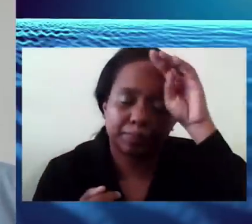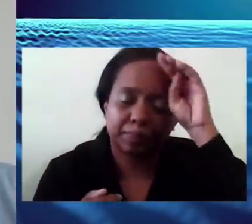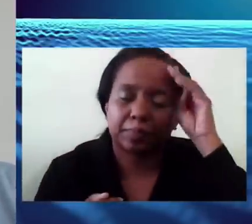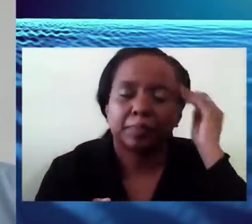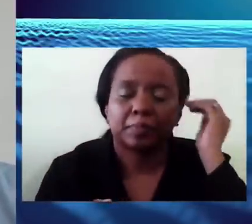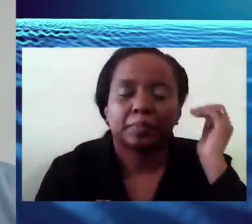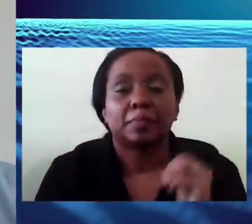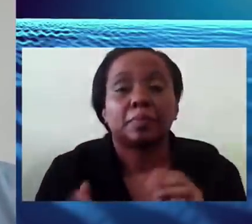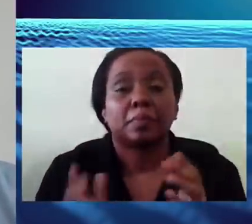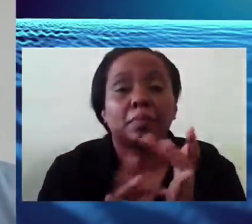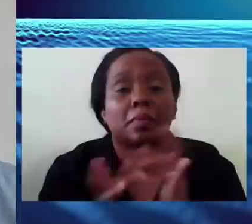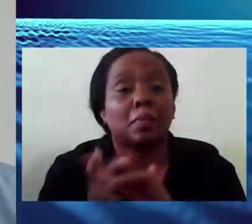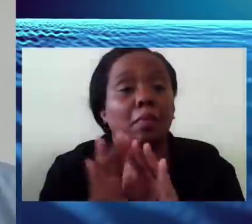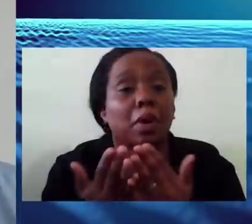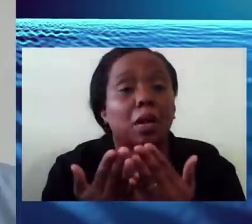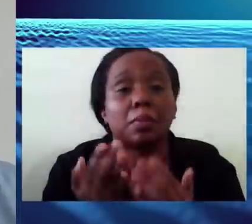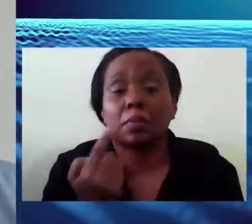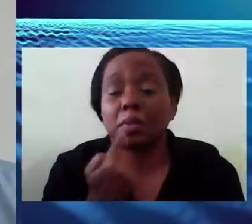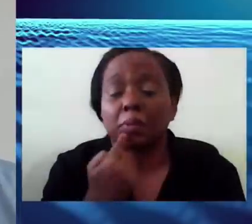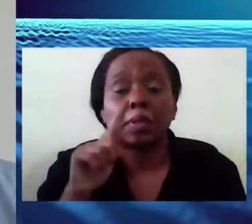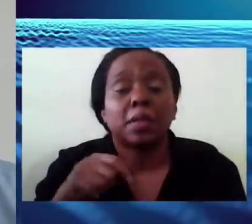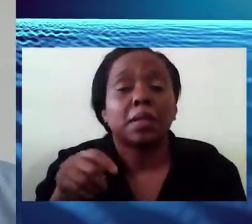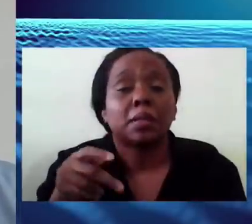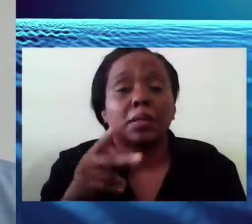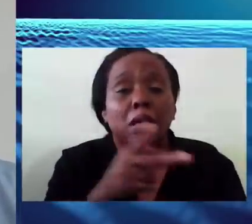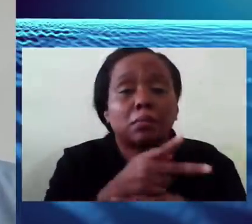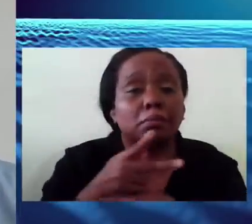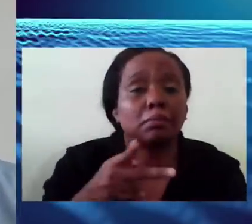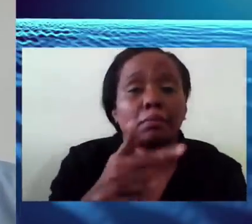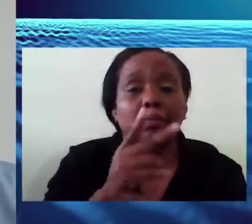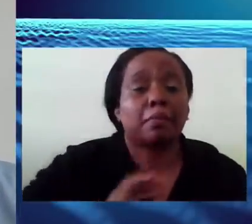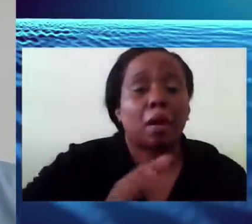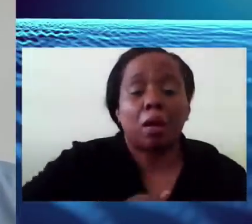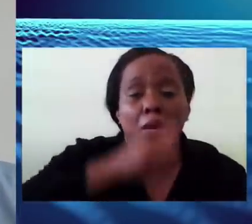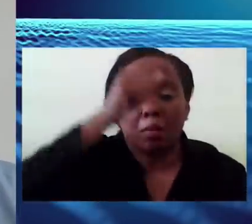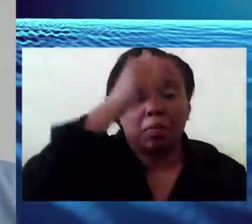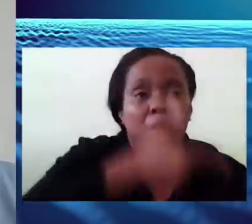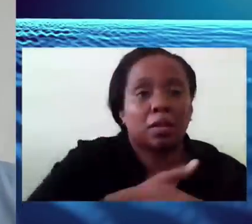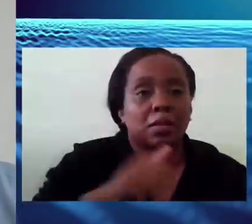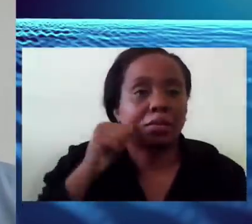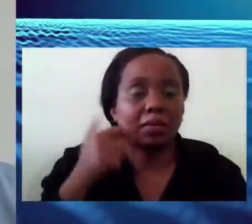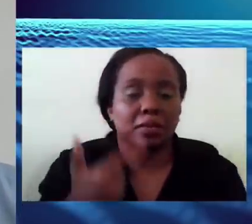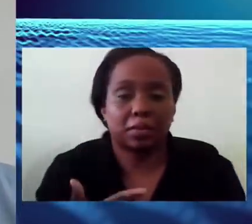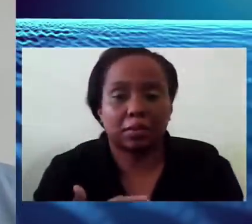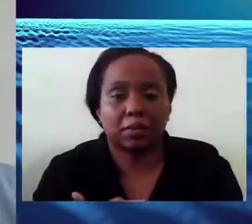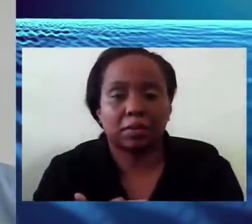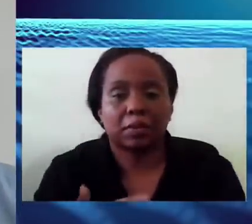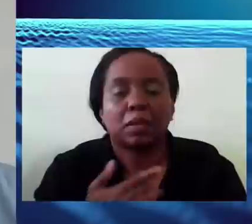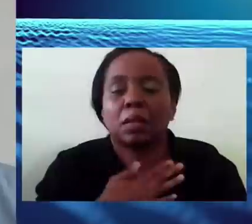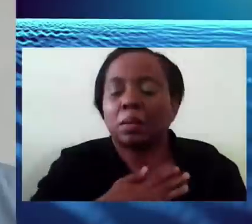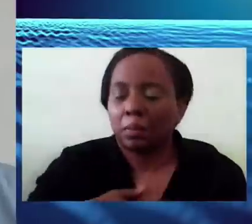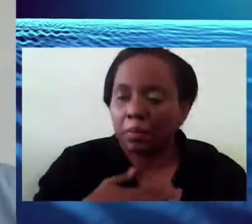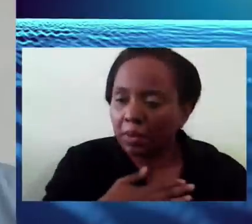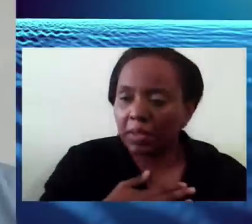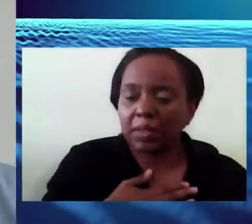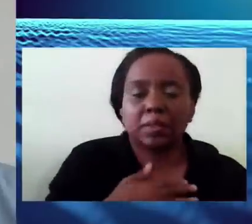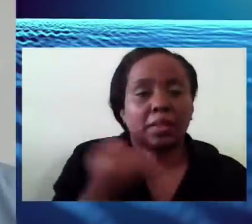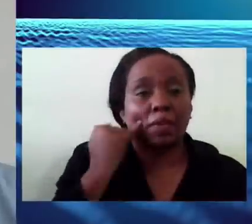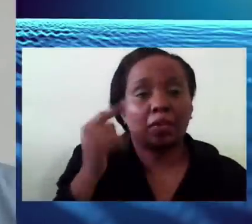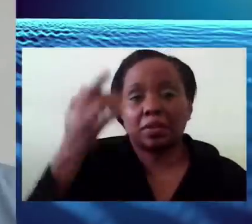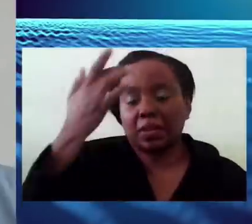Bible says and be our brothers and sisters keeper. And I urge you to present to one of the healthcare